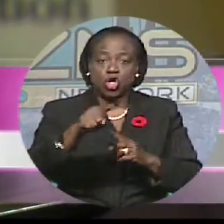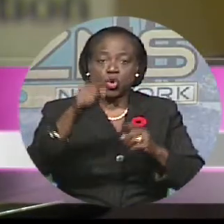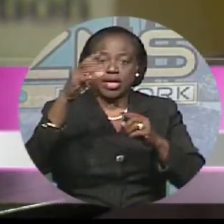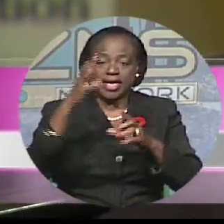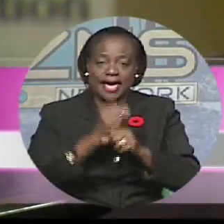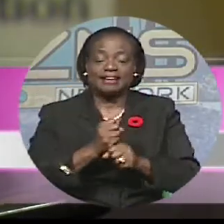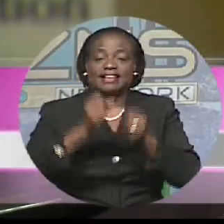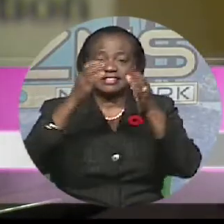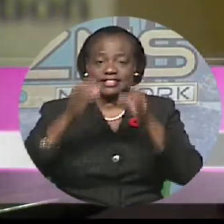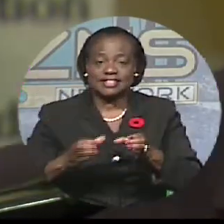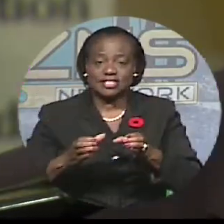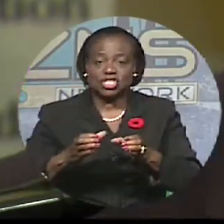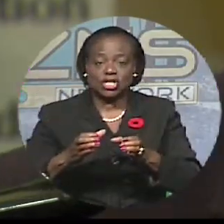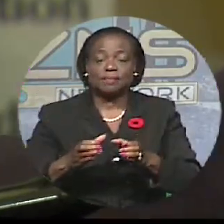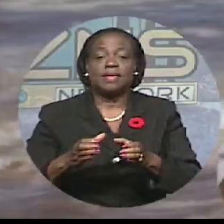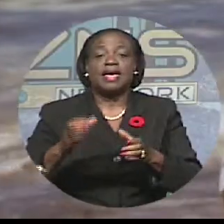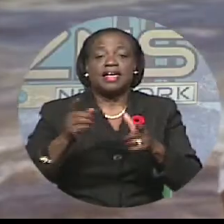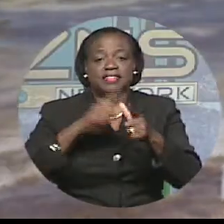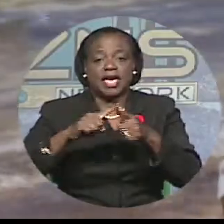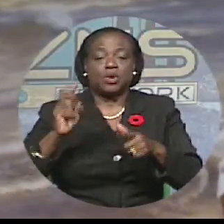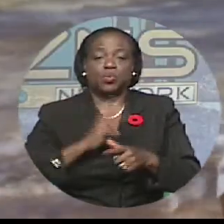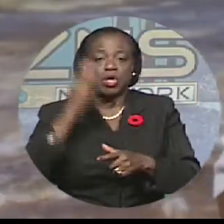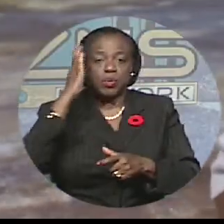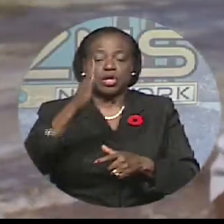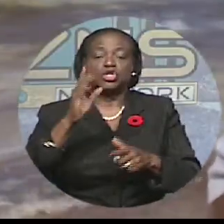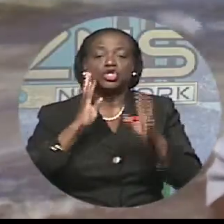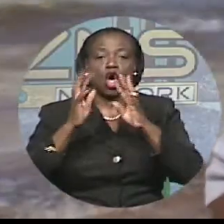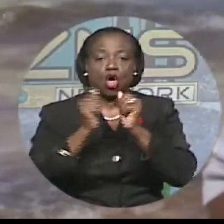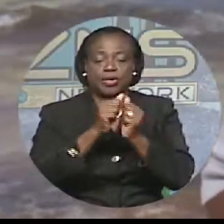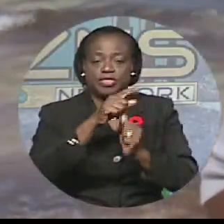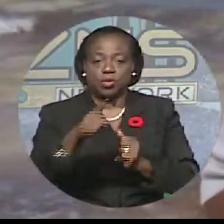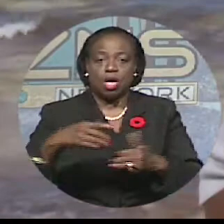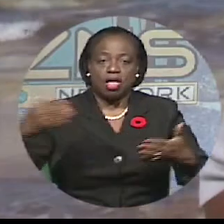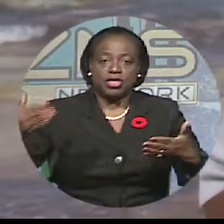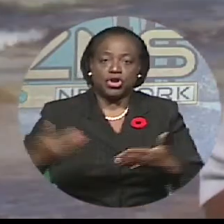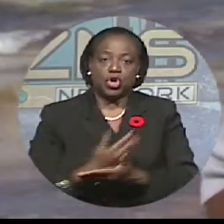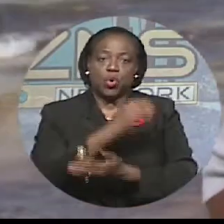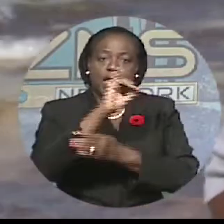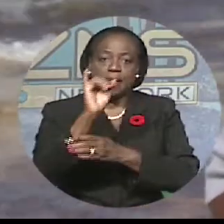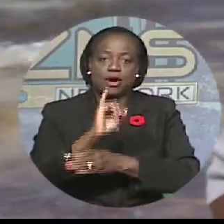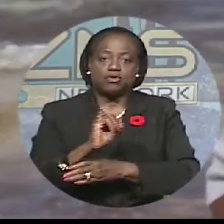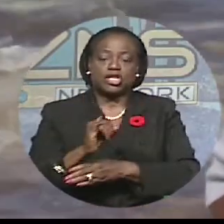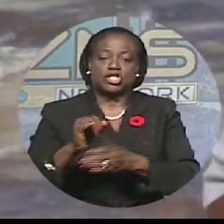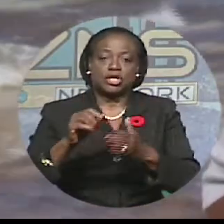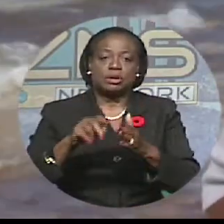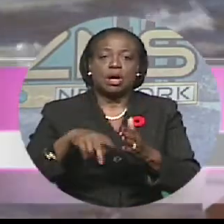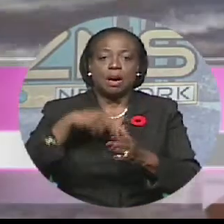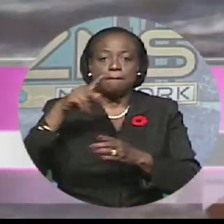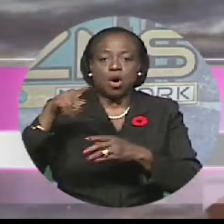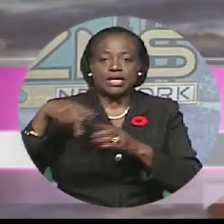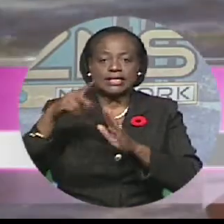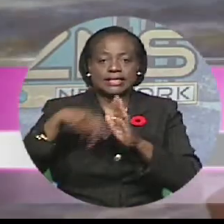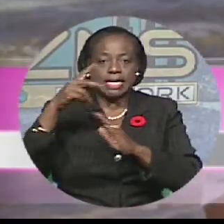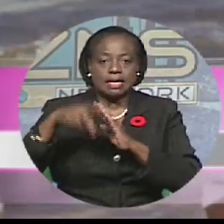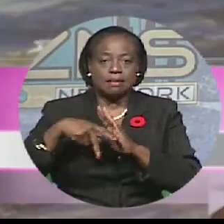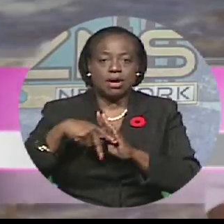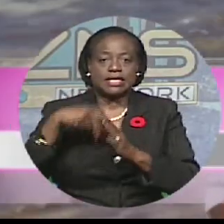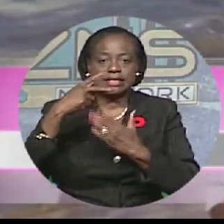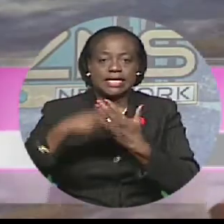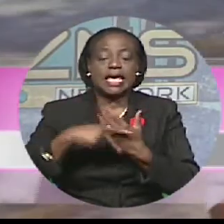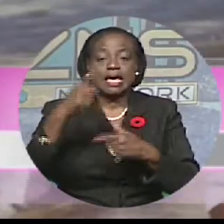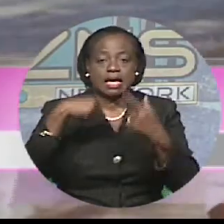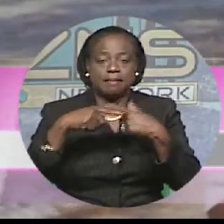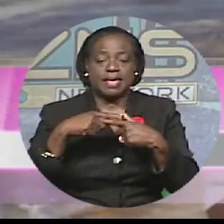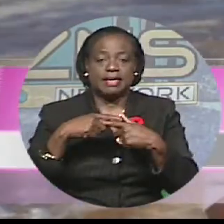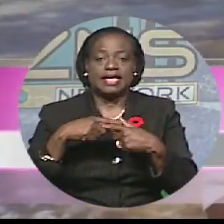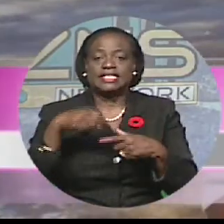not going to allow this abuse. And with the new immigration policy coming into being on November 1st, Minister Gray says he hopes that the